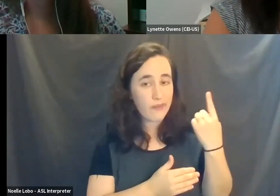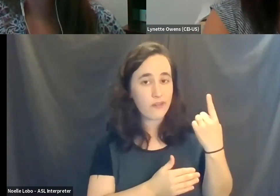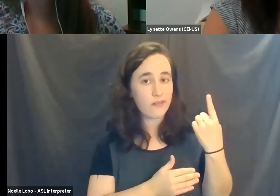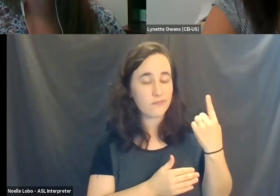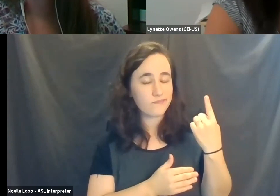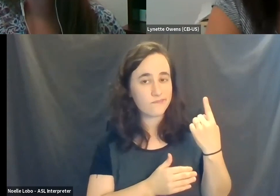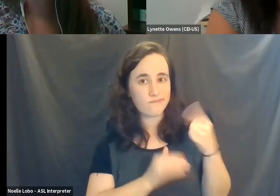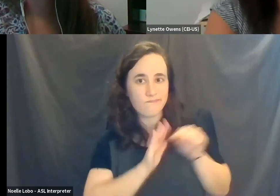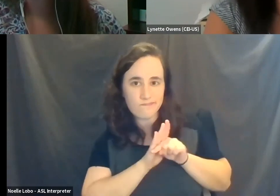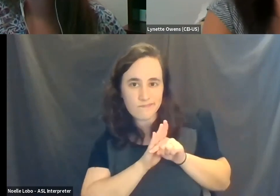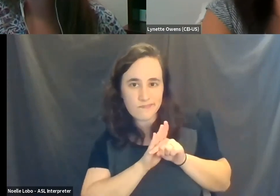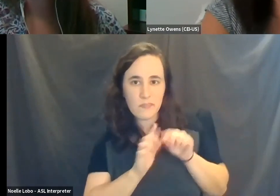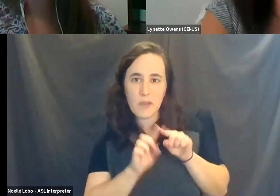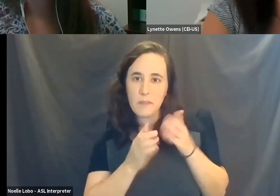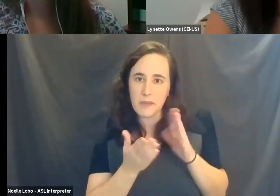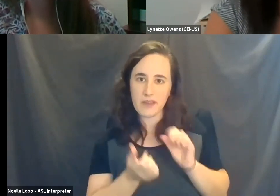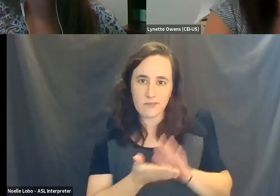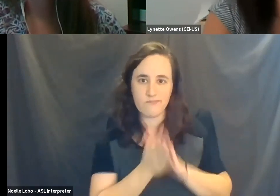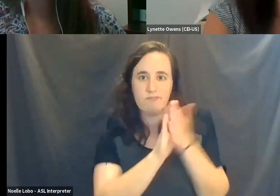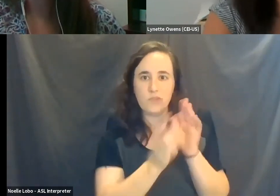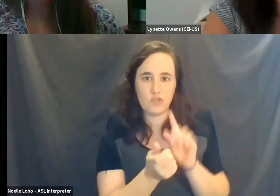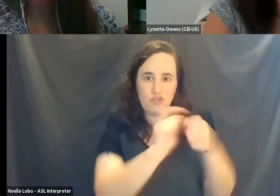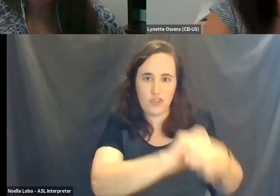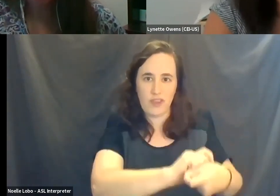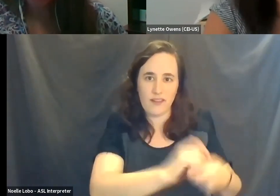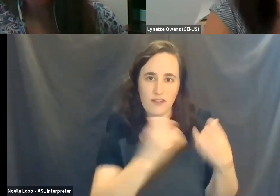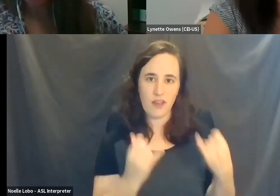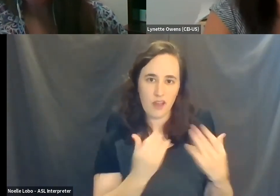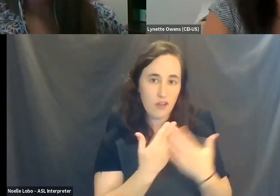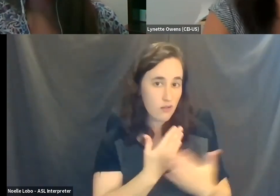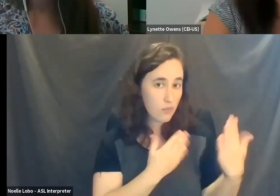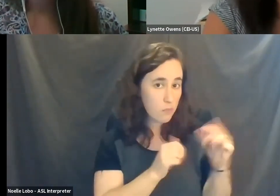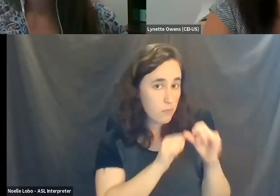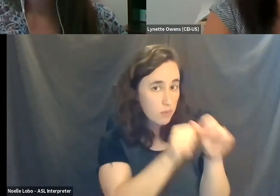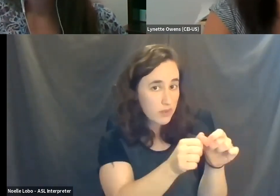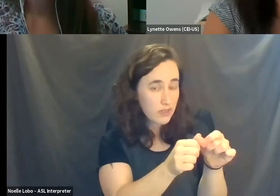permanently be changed because of the remote learning